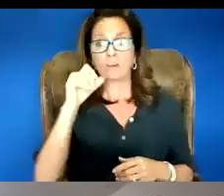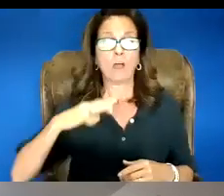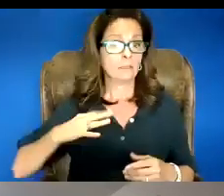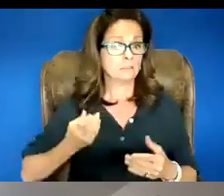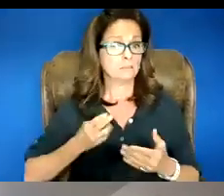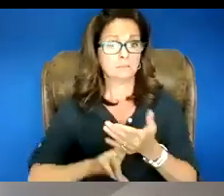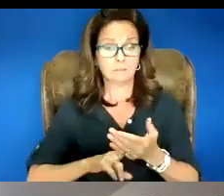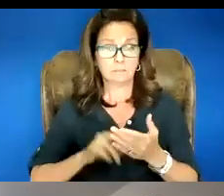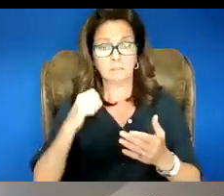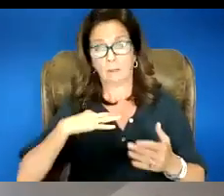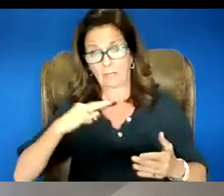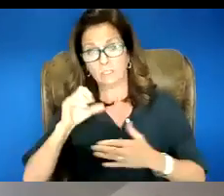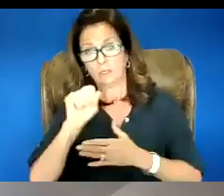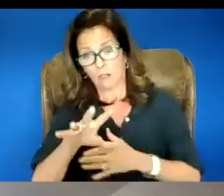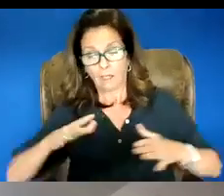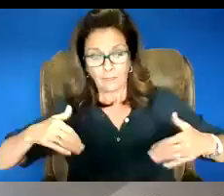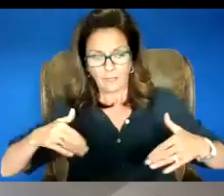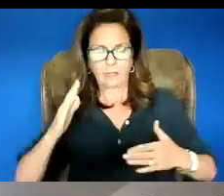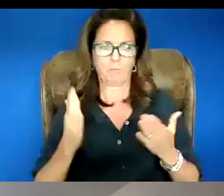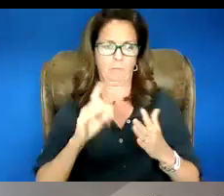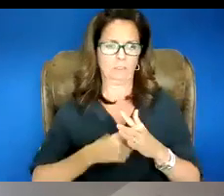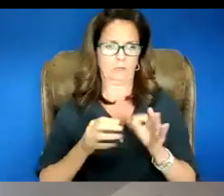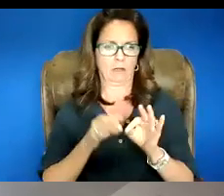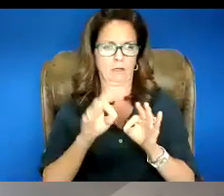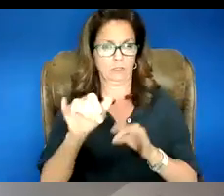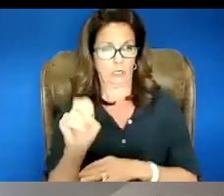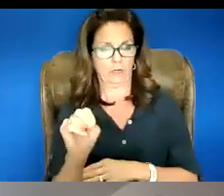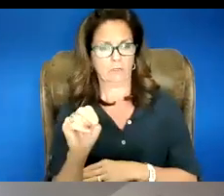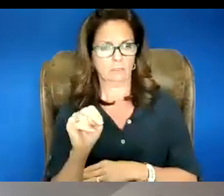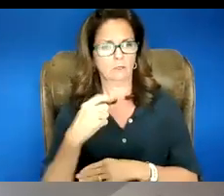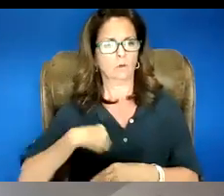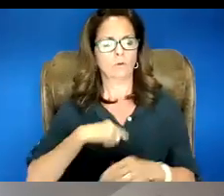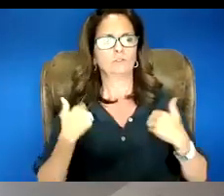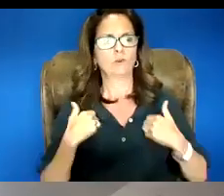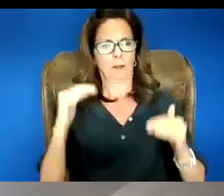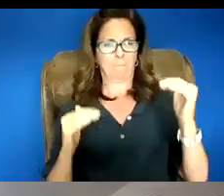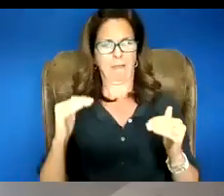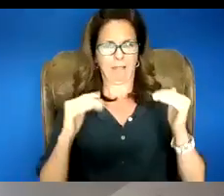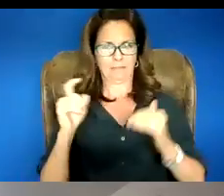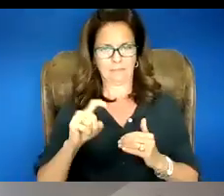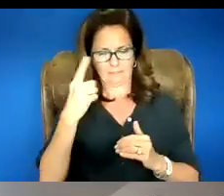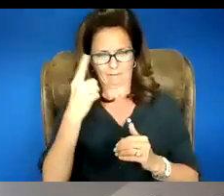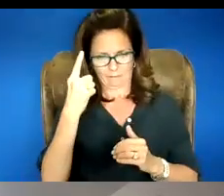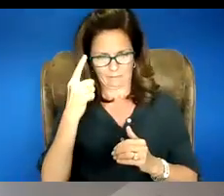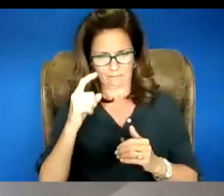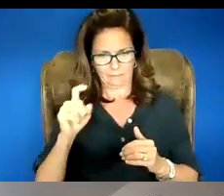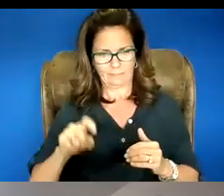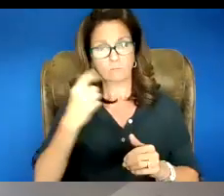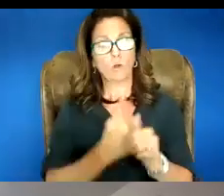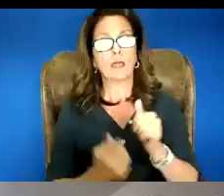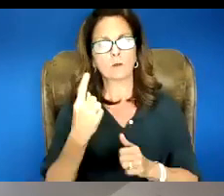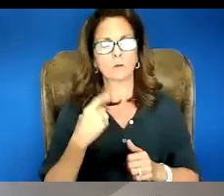try to do something before, but we're really trying to balance the needs of everybody. Steve, we have a